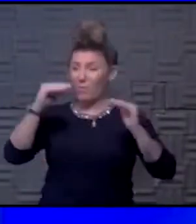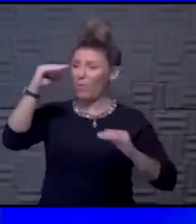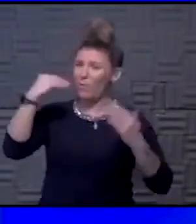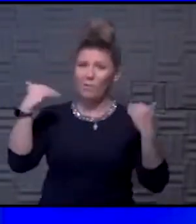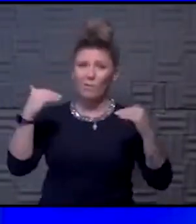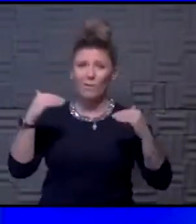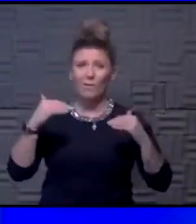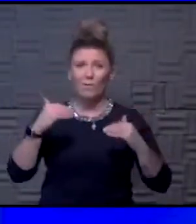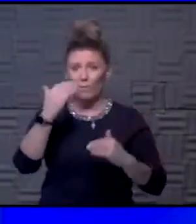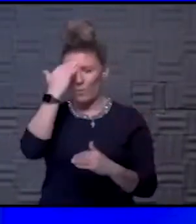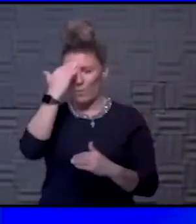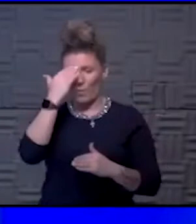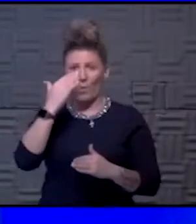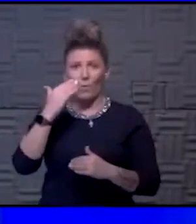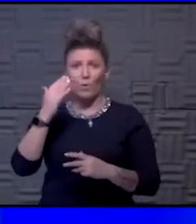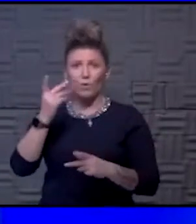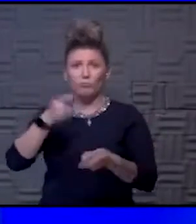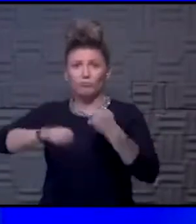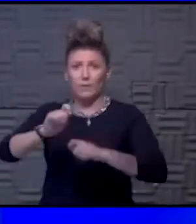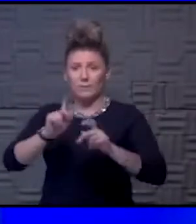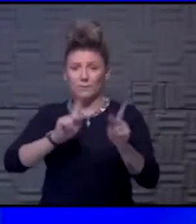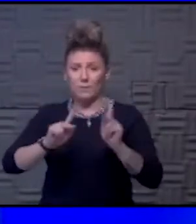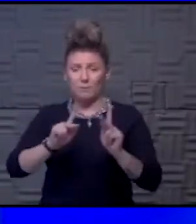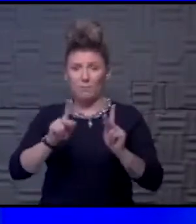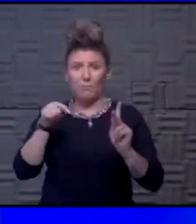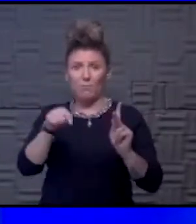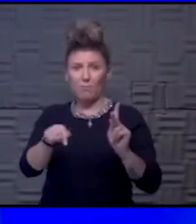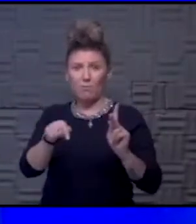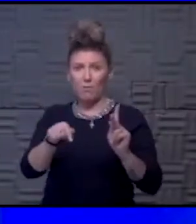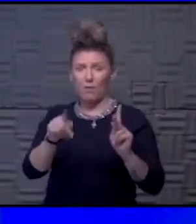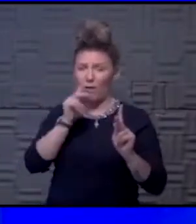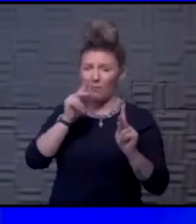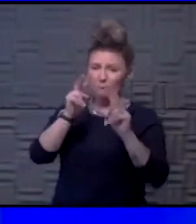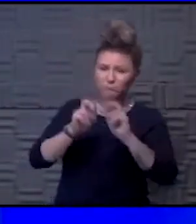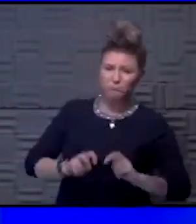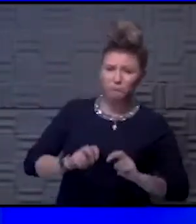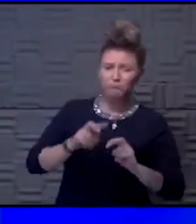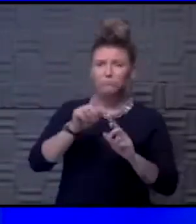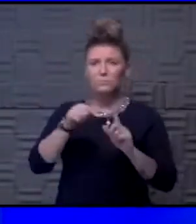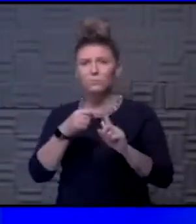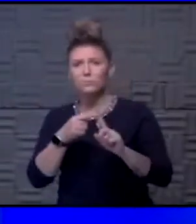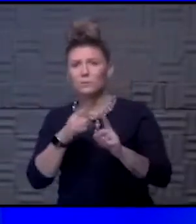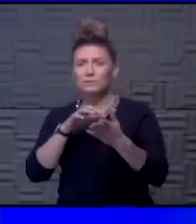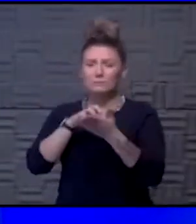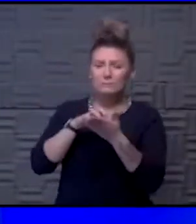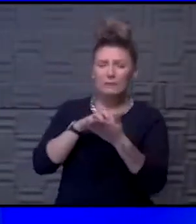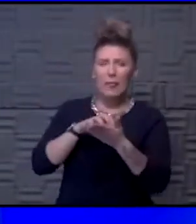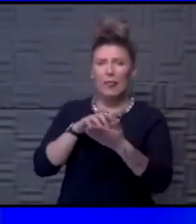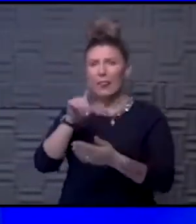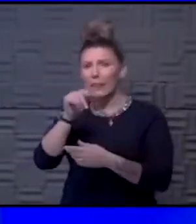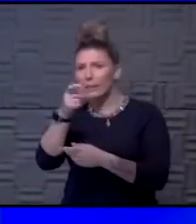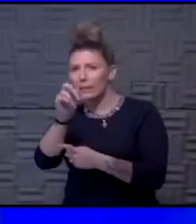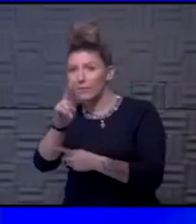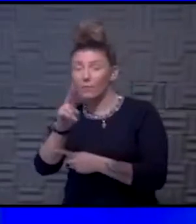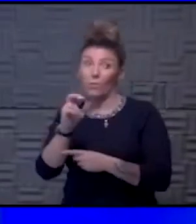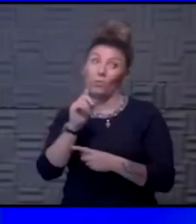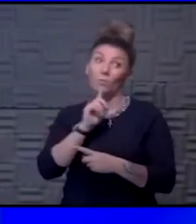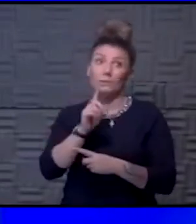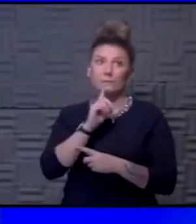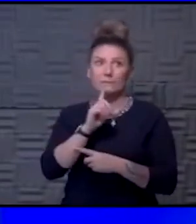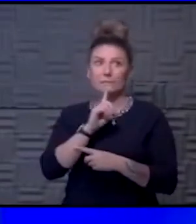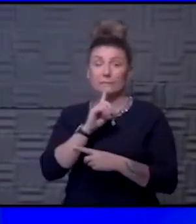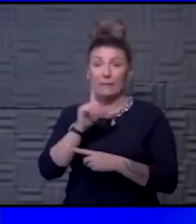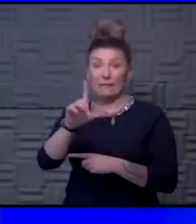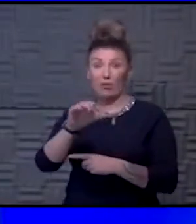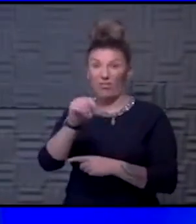transplant population that we look at to give liver transplants to when they have, poorly functioning livers or no functioning liver,